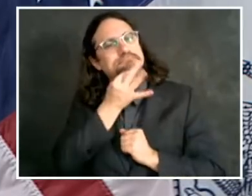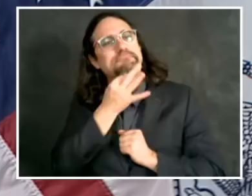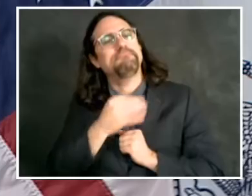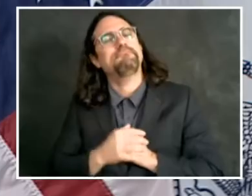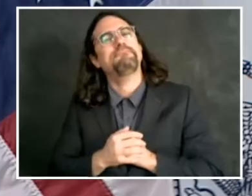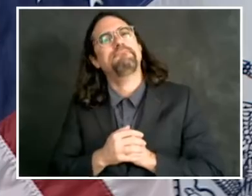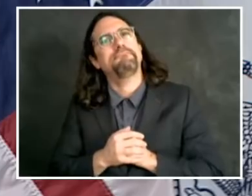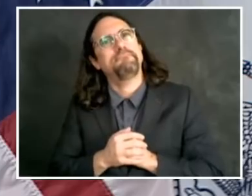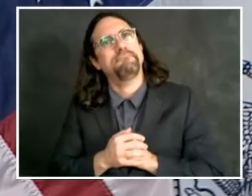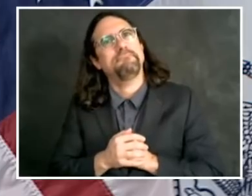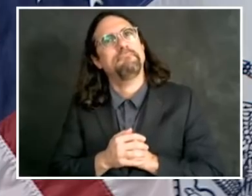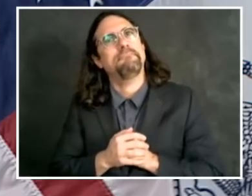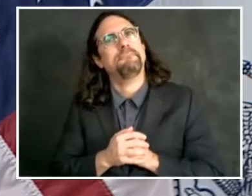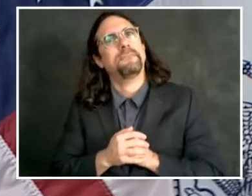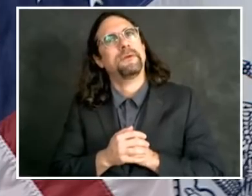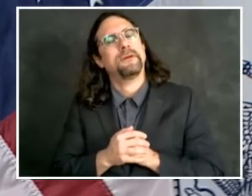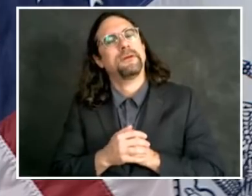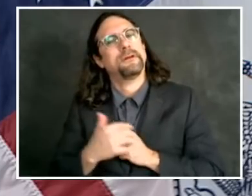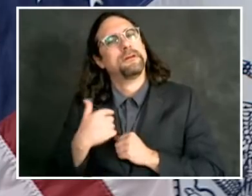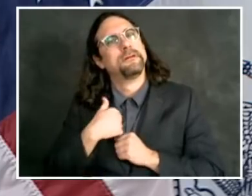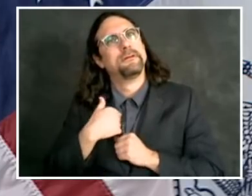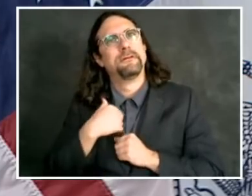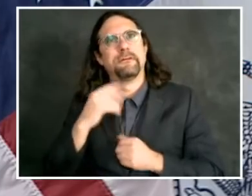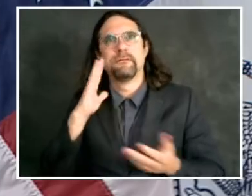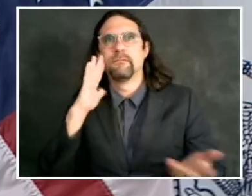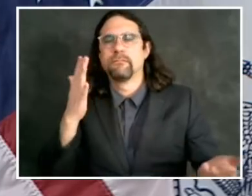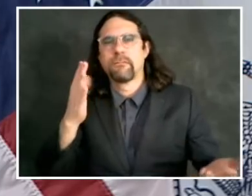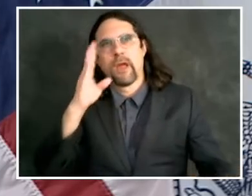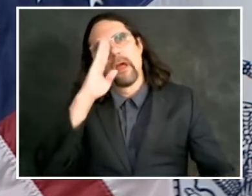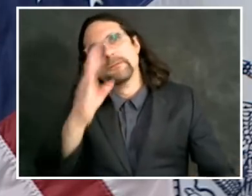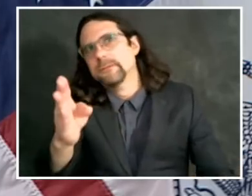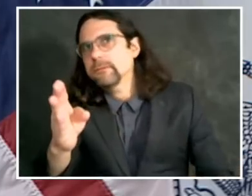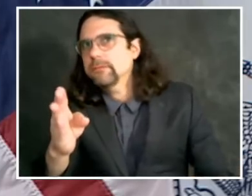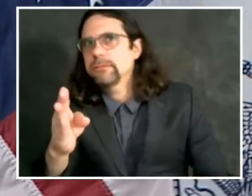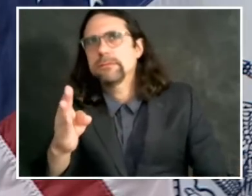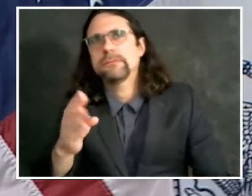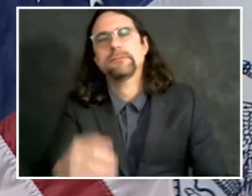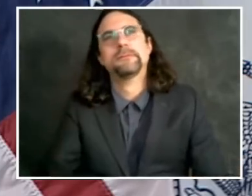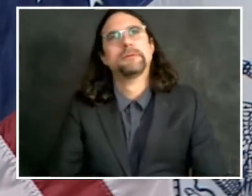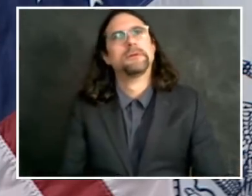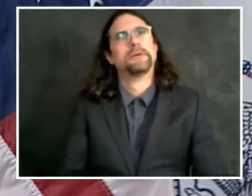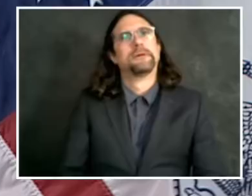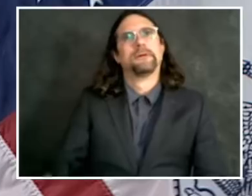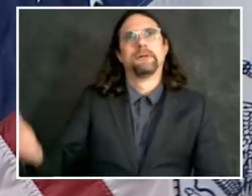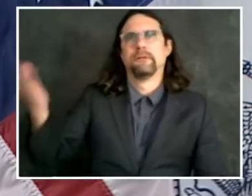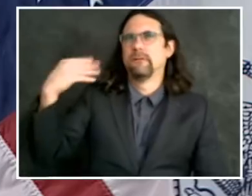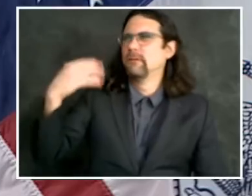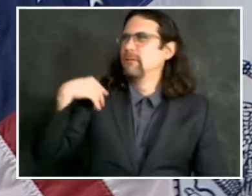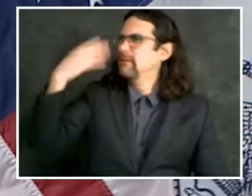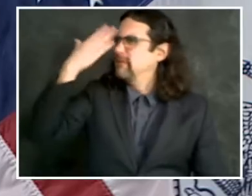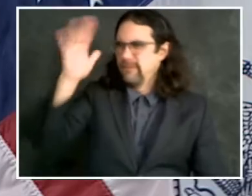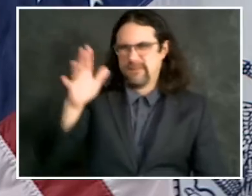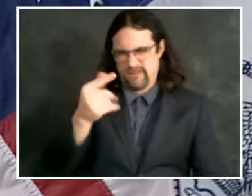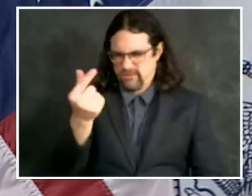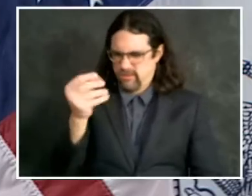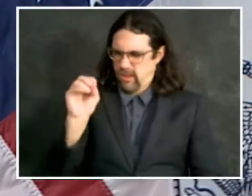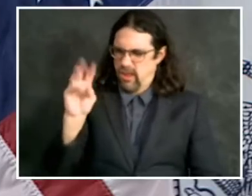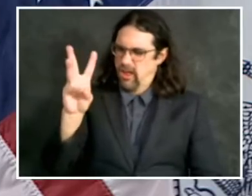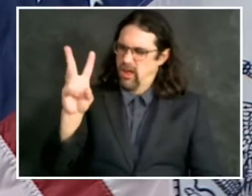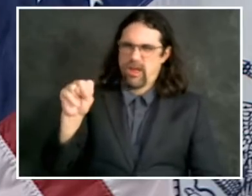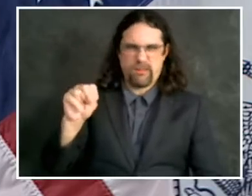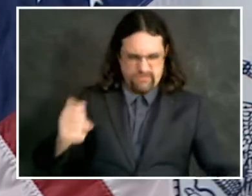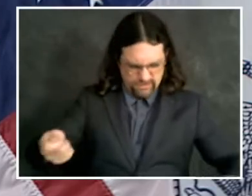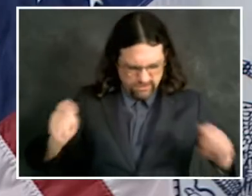much about, surgical gowns, isolation gowns. When we came to realize how crucial they were